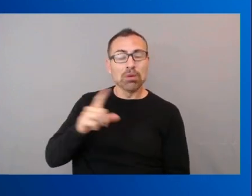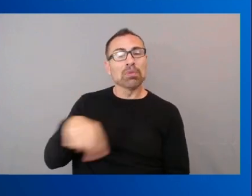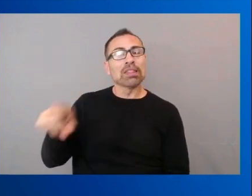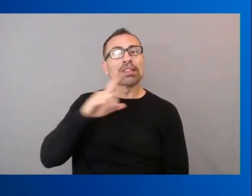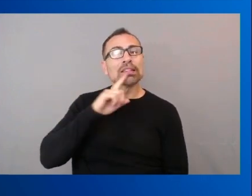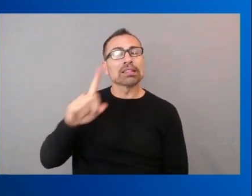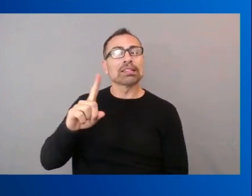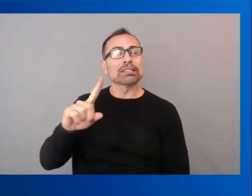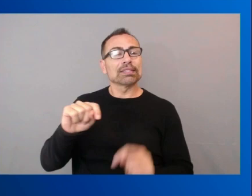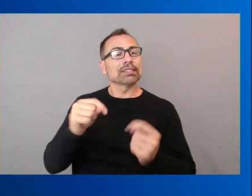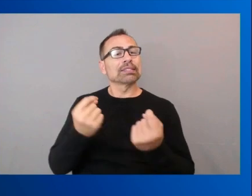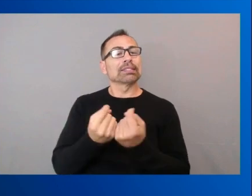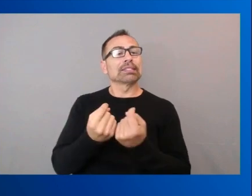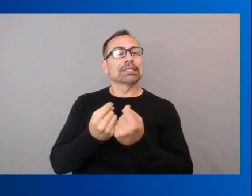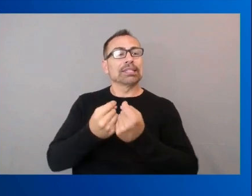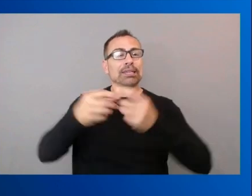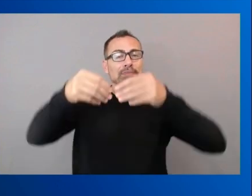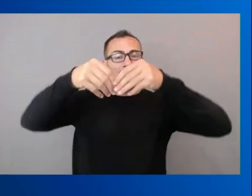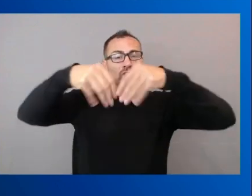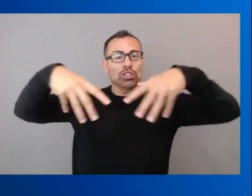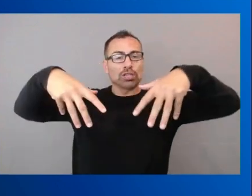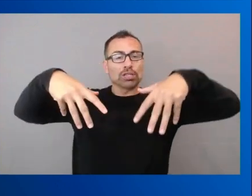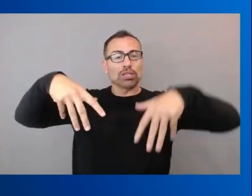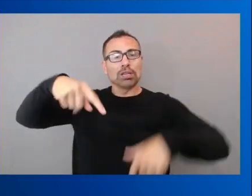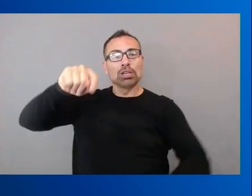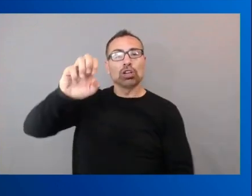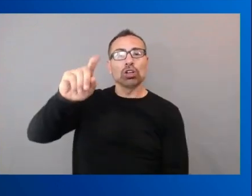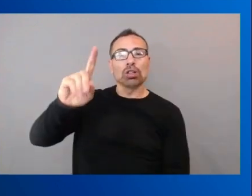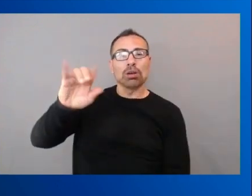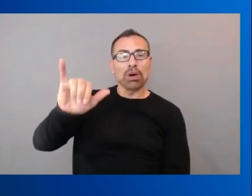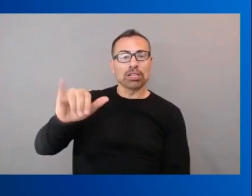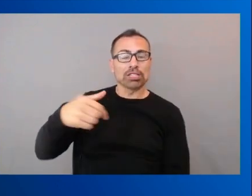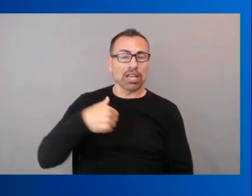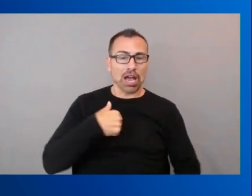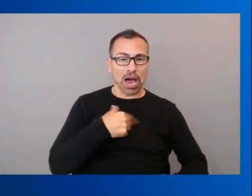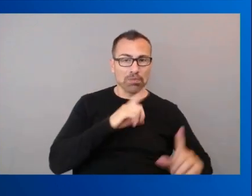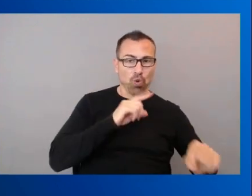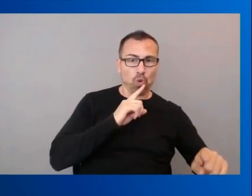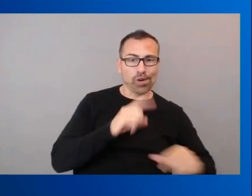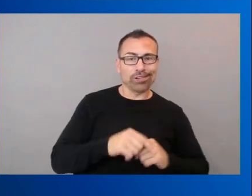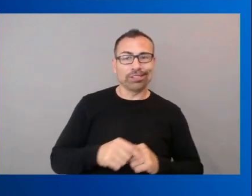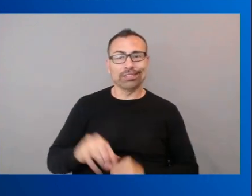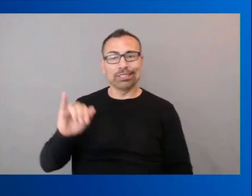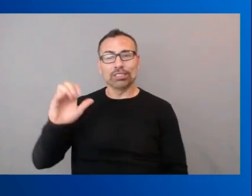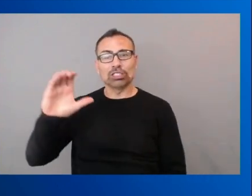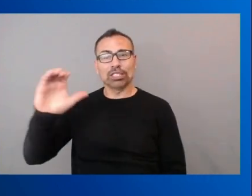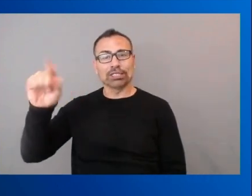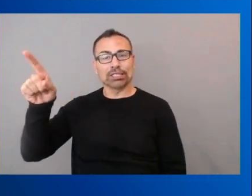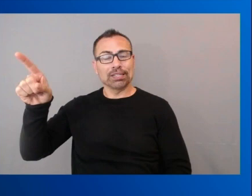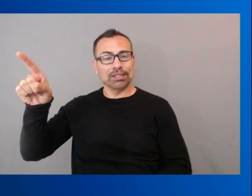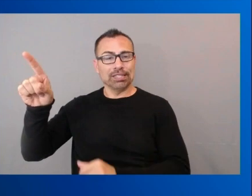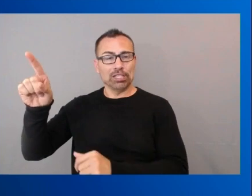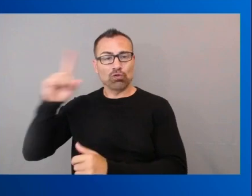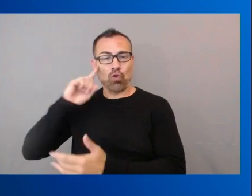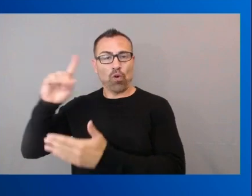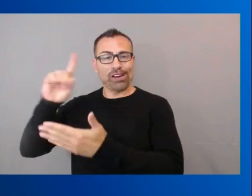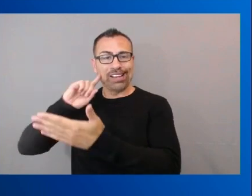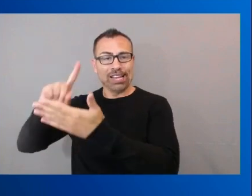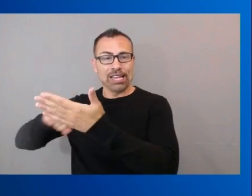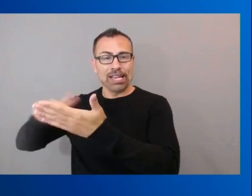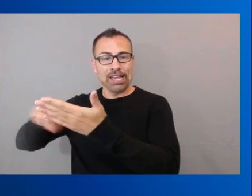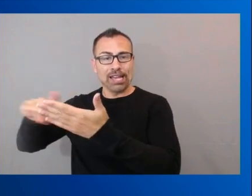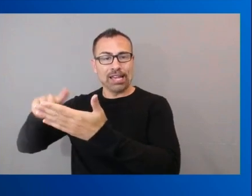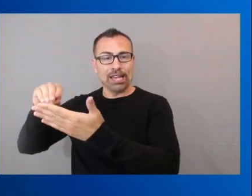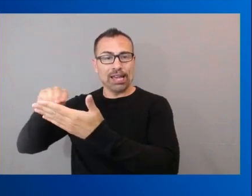the order service. We have Jessica, who's the invoice service, and we have Eric, who is the fulfillment service here. Now,